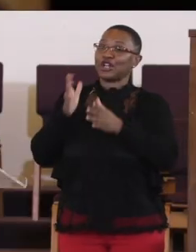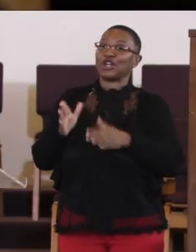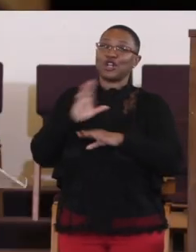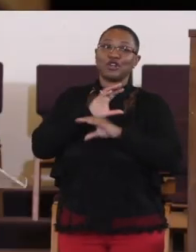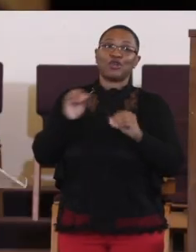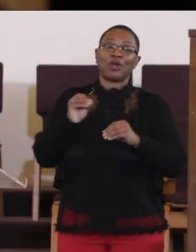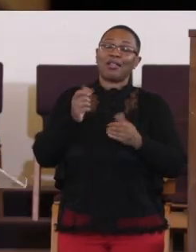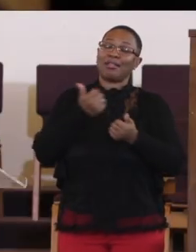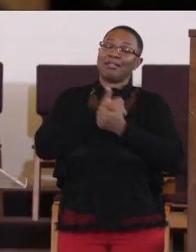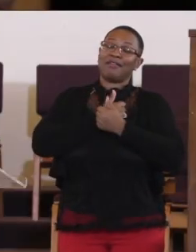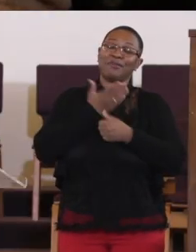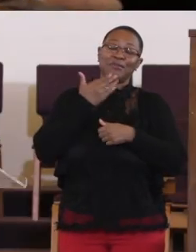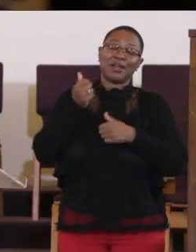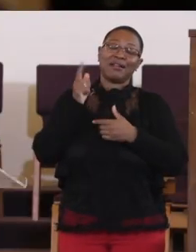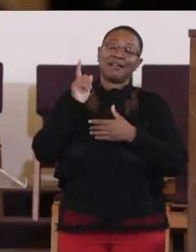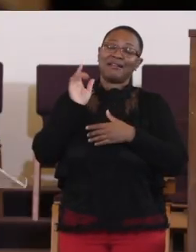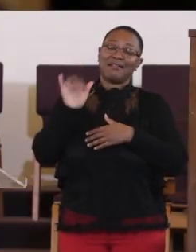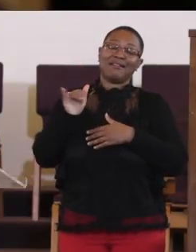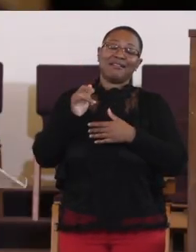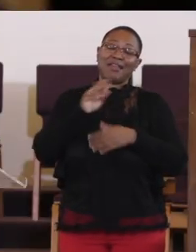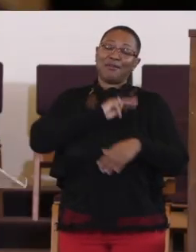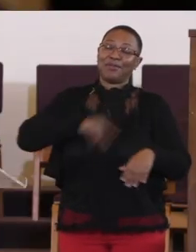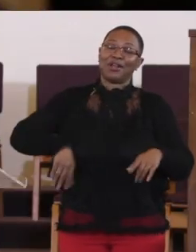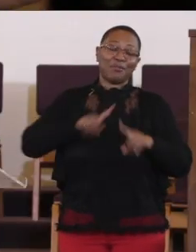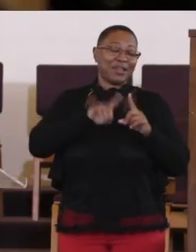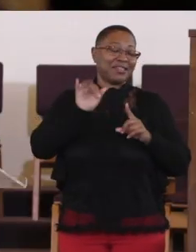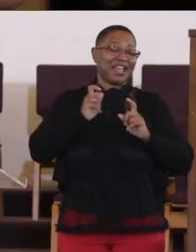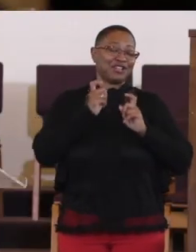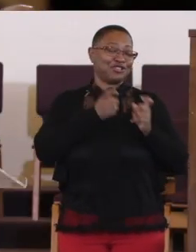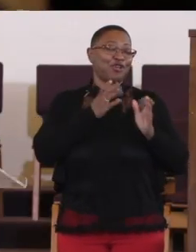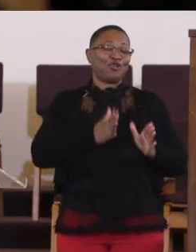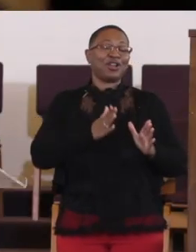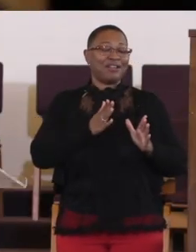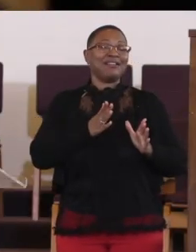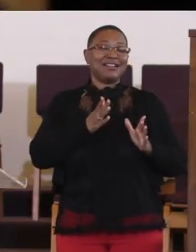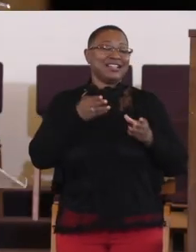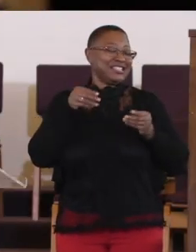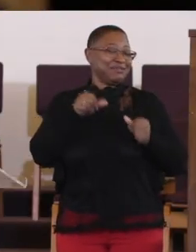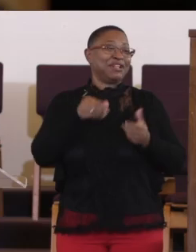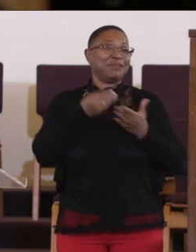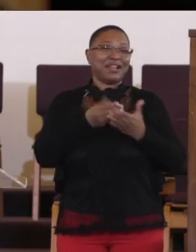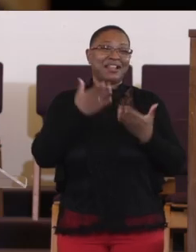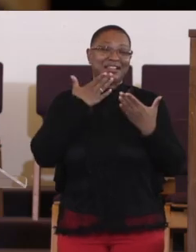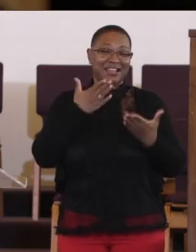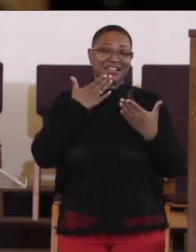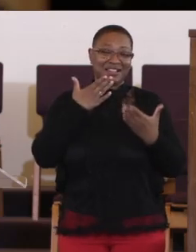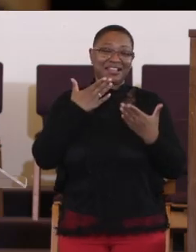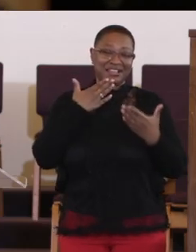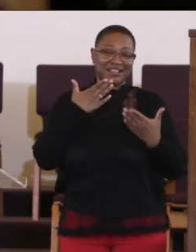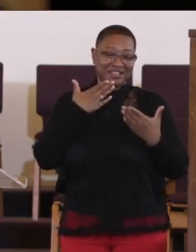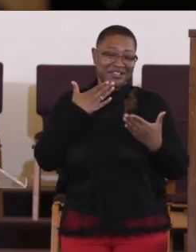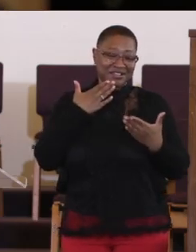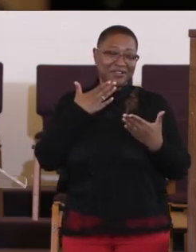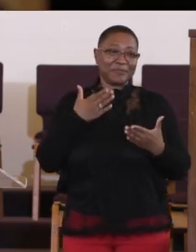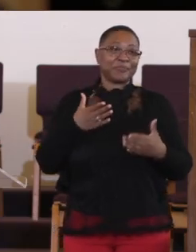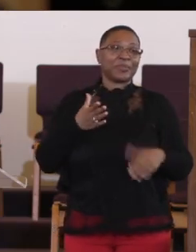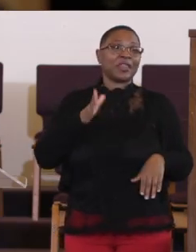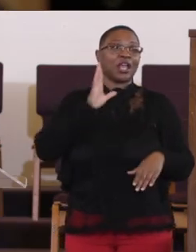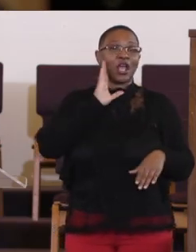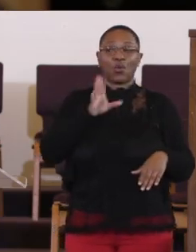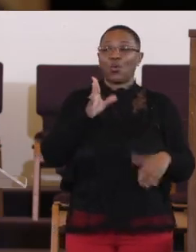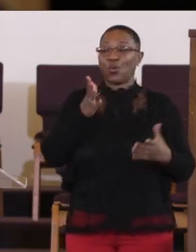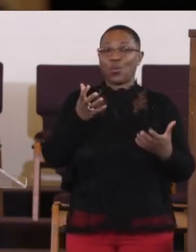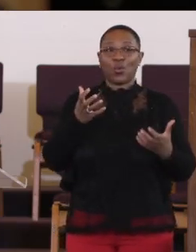better than the mayor does, but this donor is spending money. So thank you, thank you, thank you. I'm glad to hear it. So, what I would like to